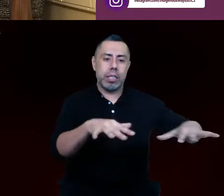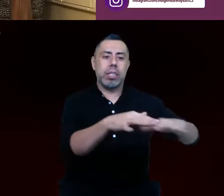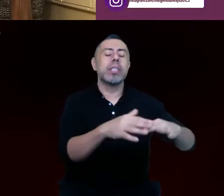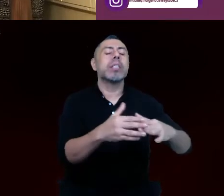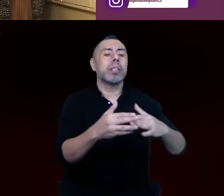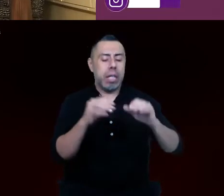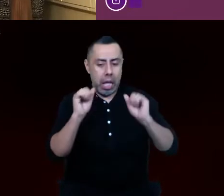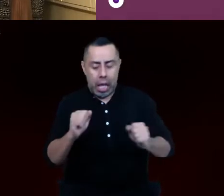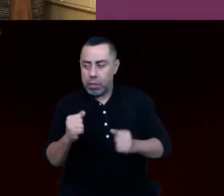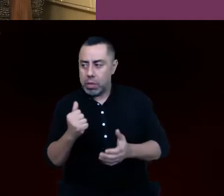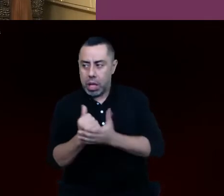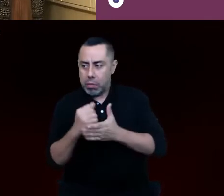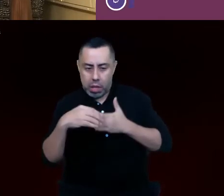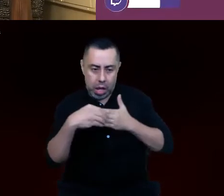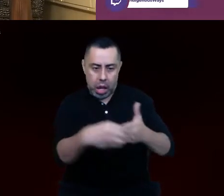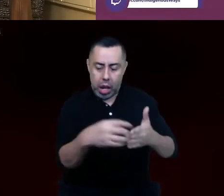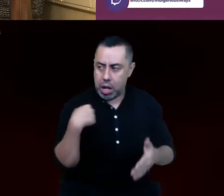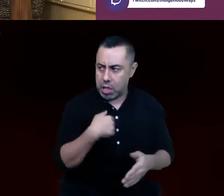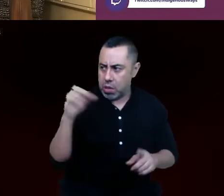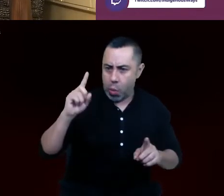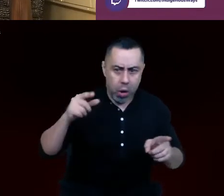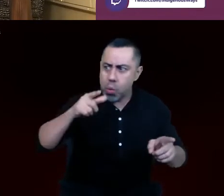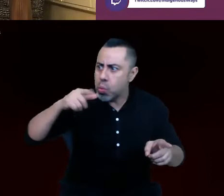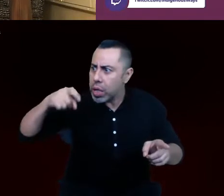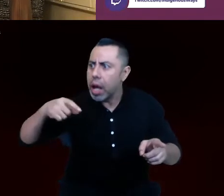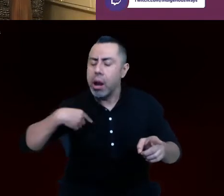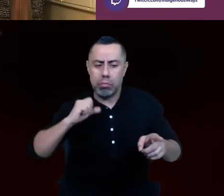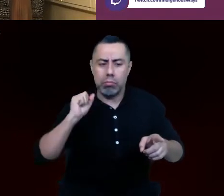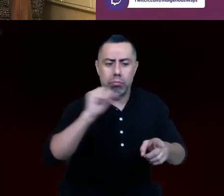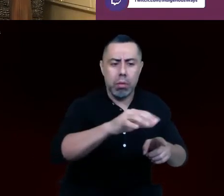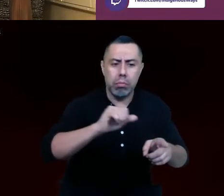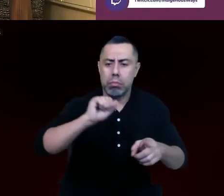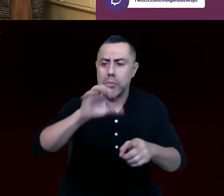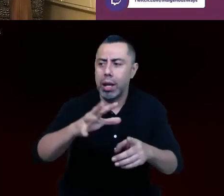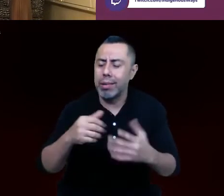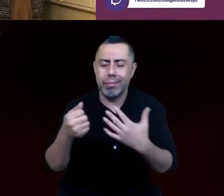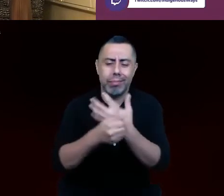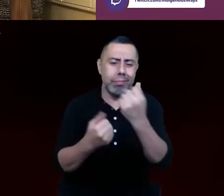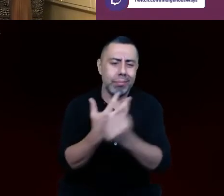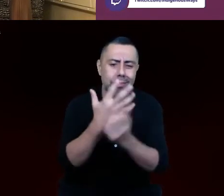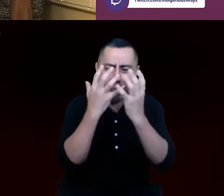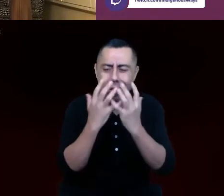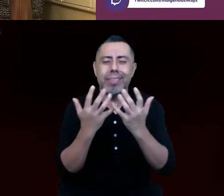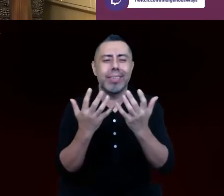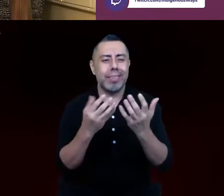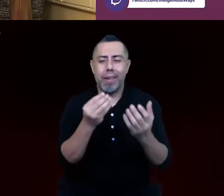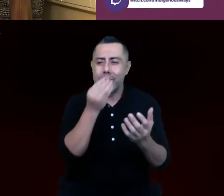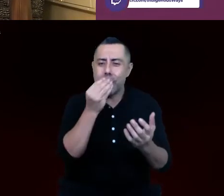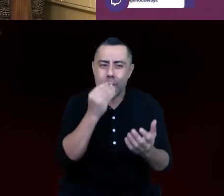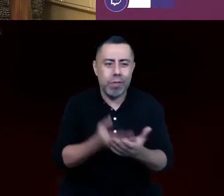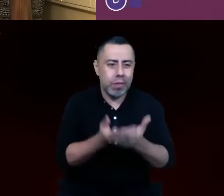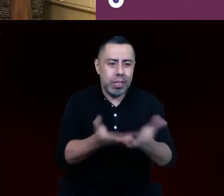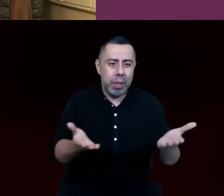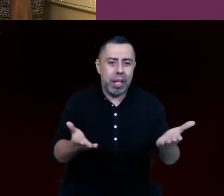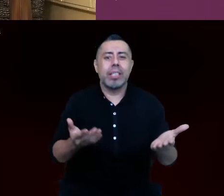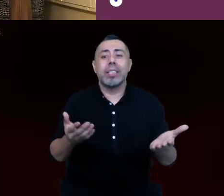do these drops for the PPE, food and supplies. So we're getting ready for that. So everybody that wants to get involved,